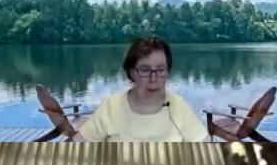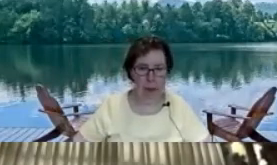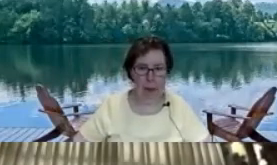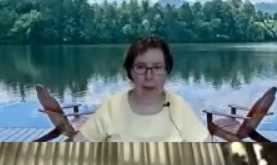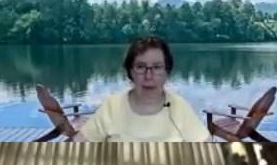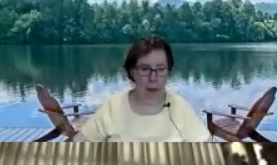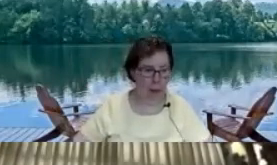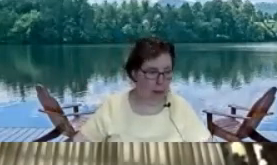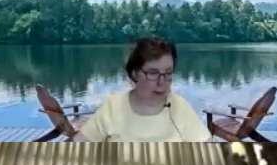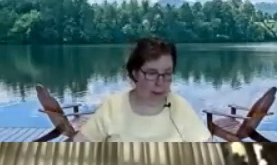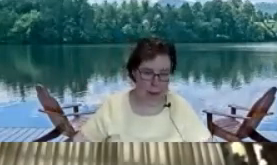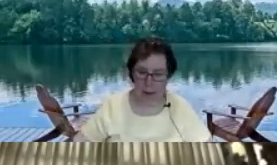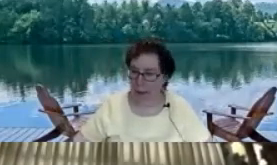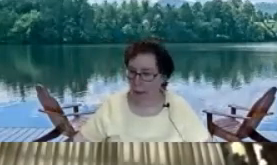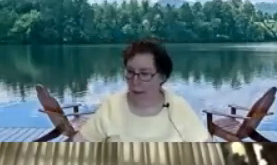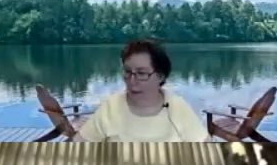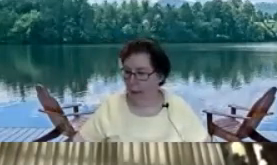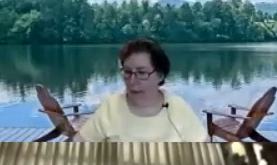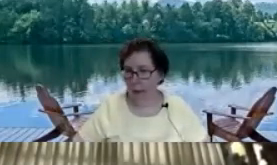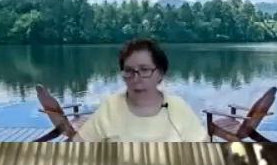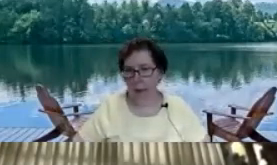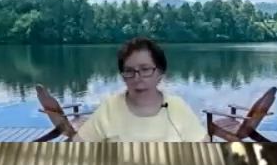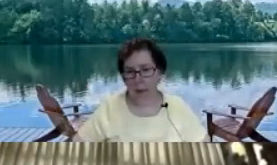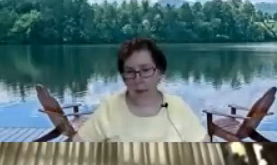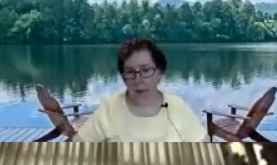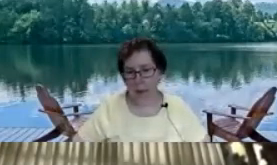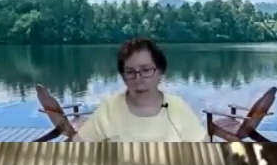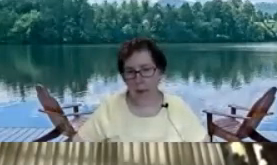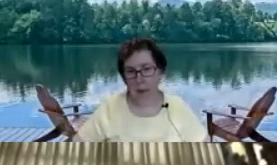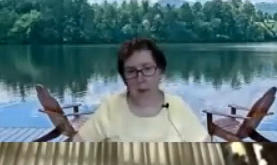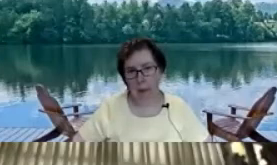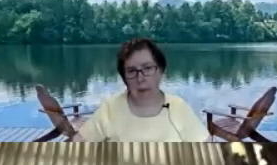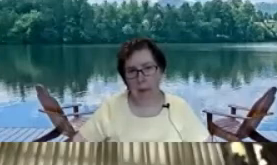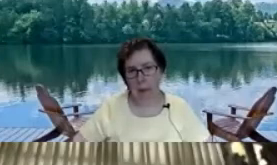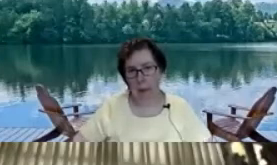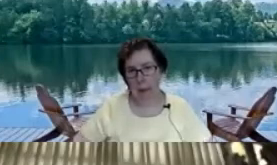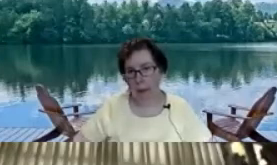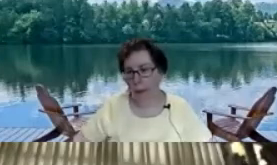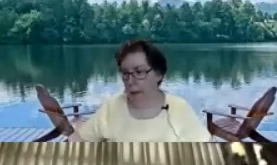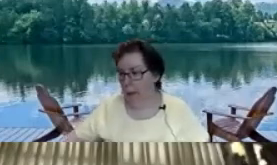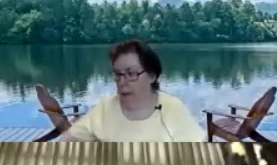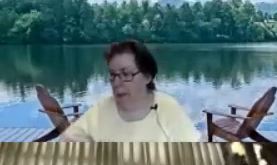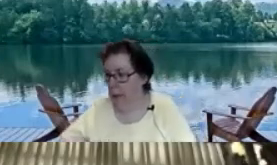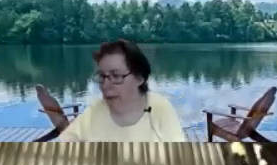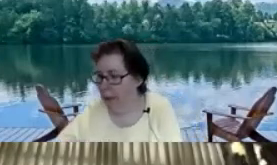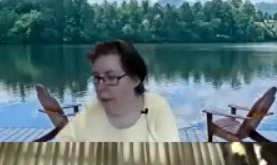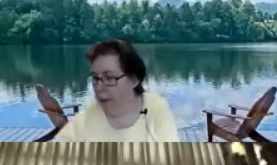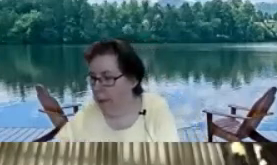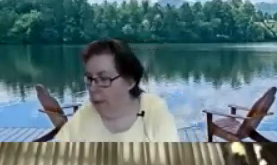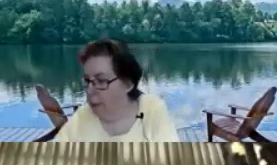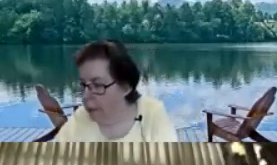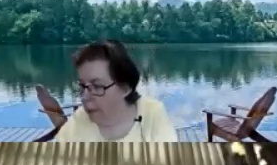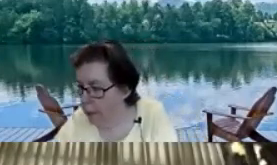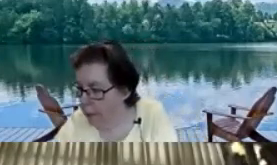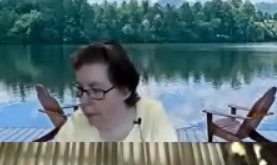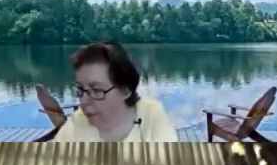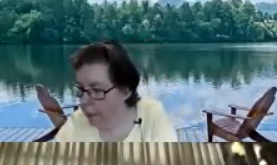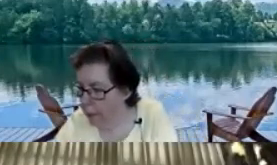Sports Illustrated. And one thing that we talked about when we were talking about this is the lighting. We had several comments